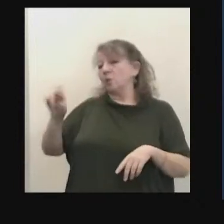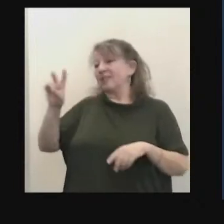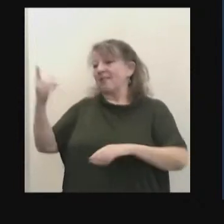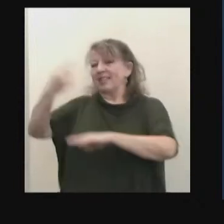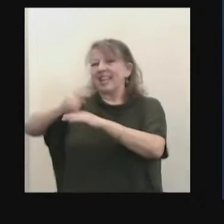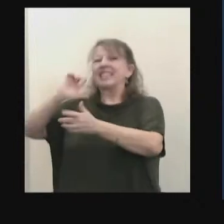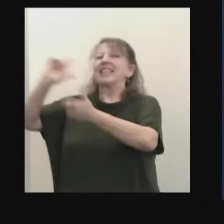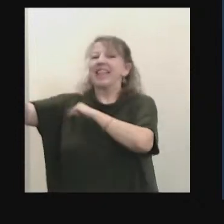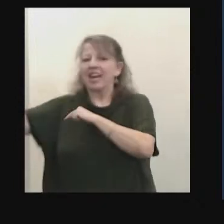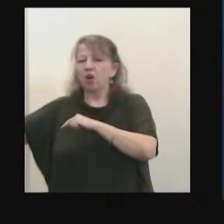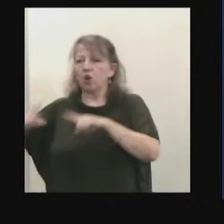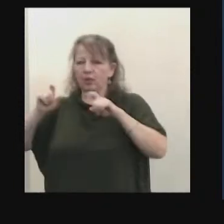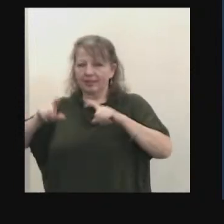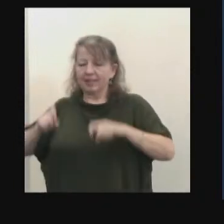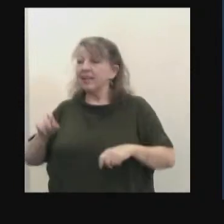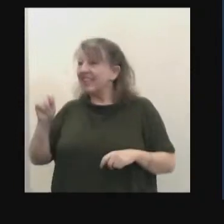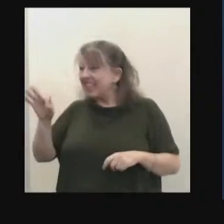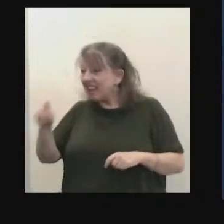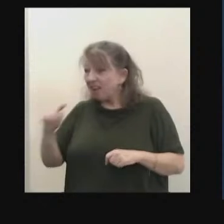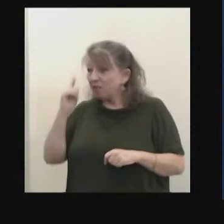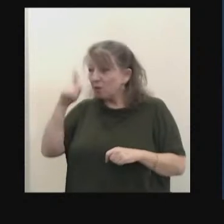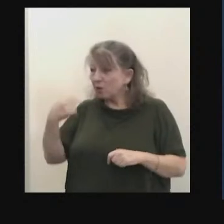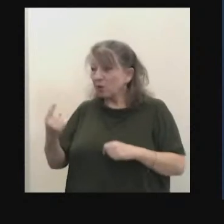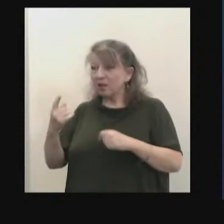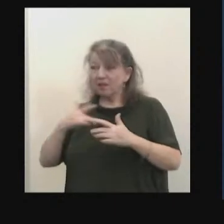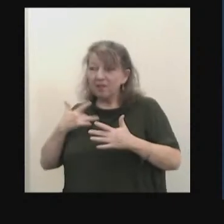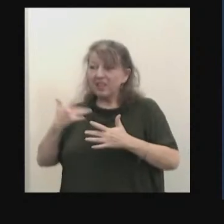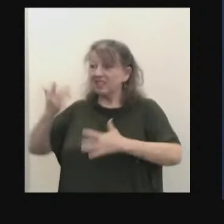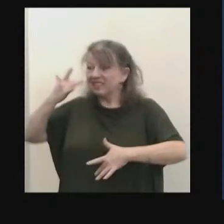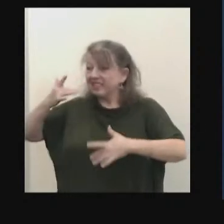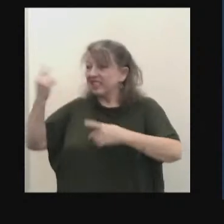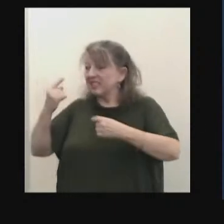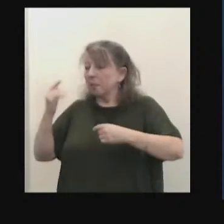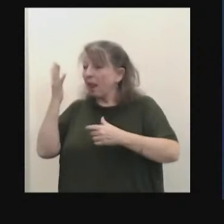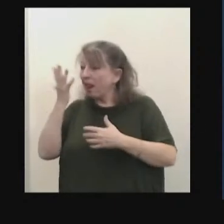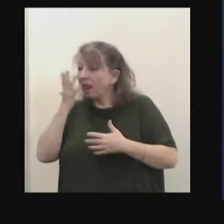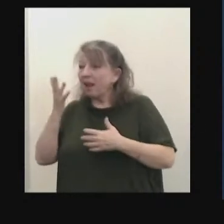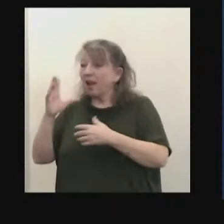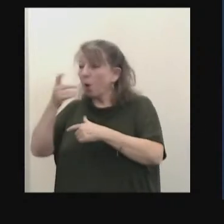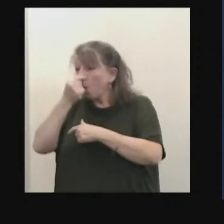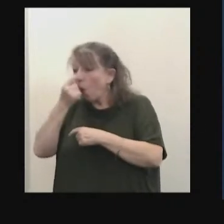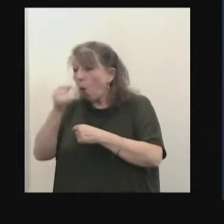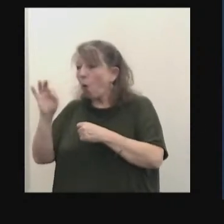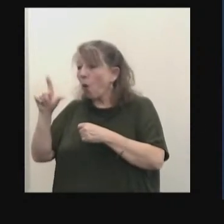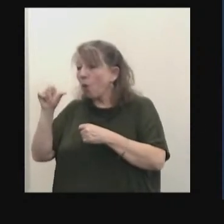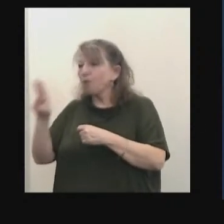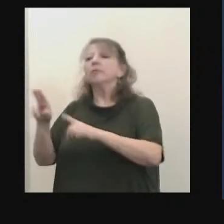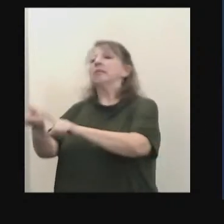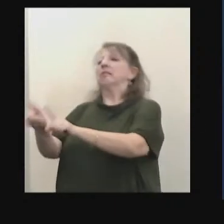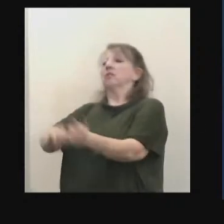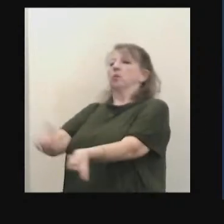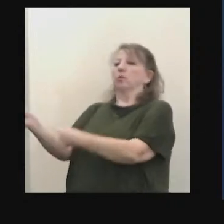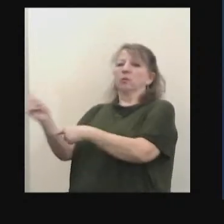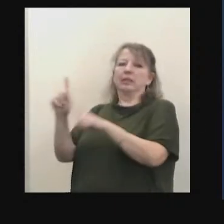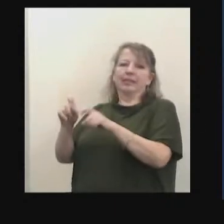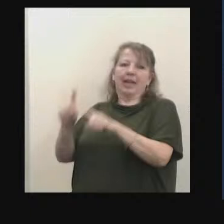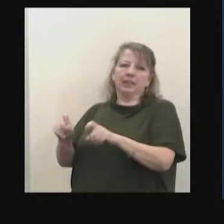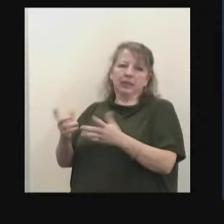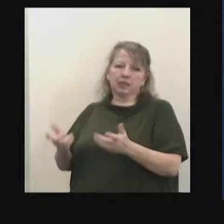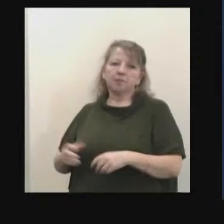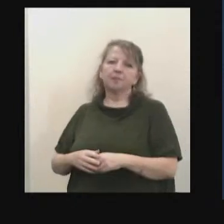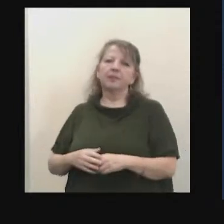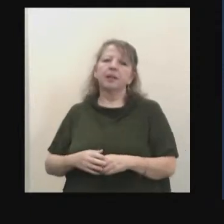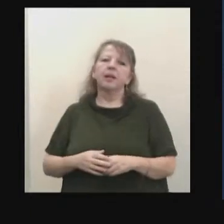should get a test right away. So it's really important. And where we believe that we're seeing most of the transmission, what our